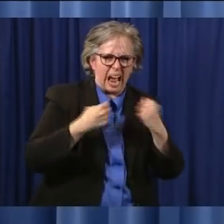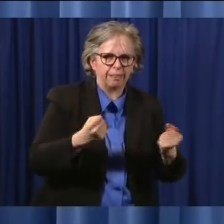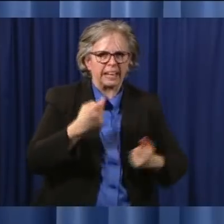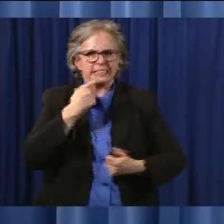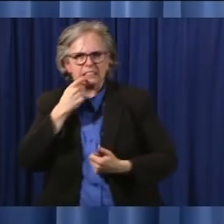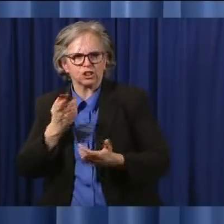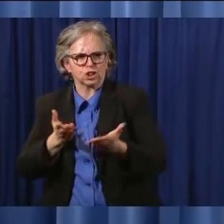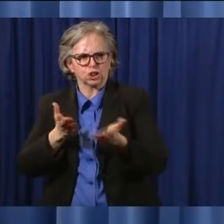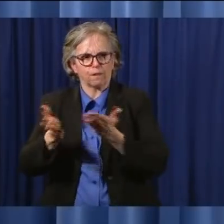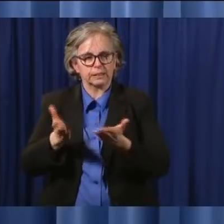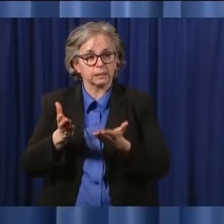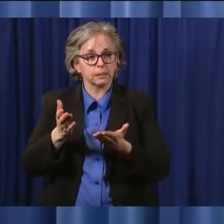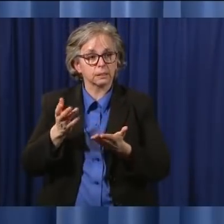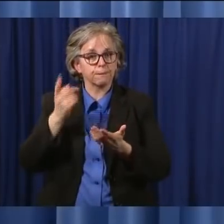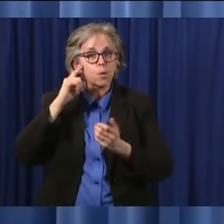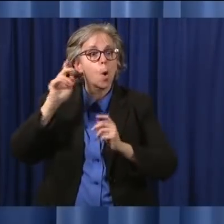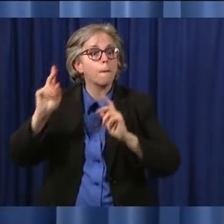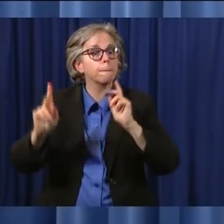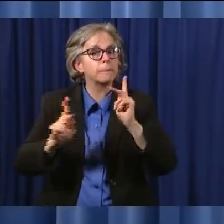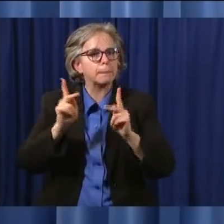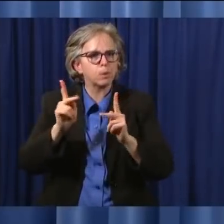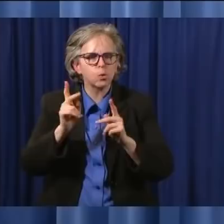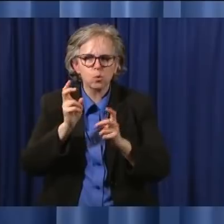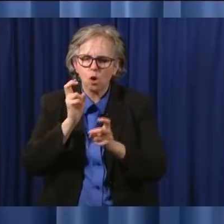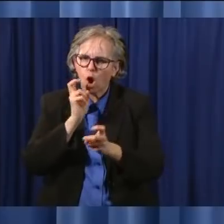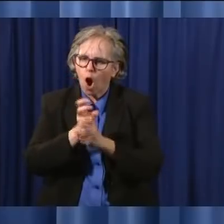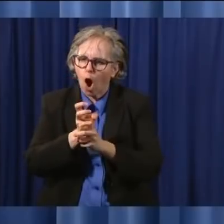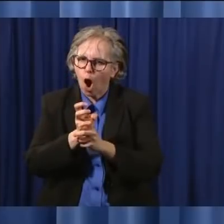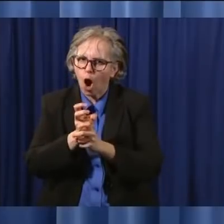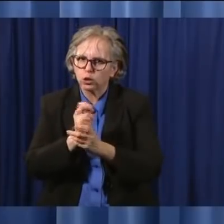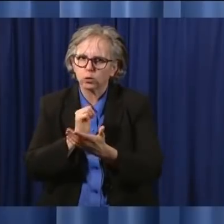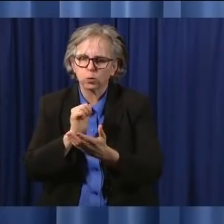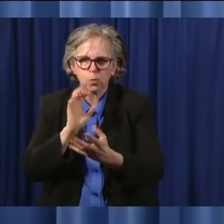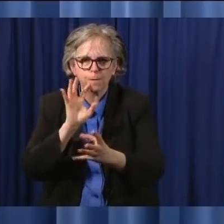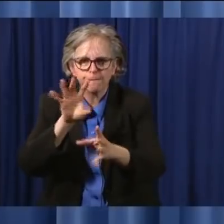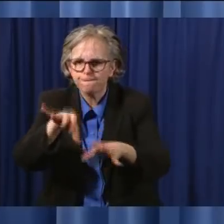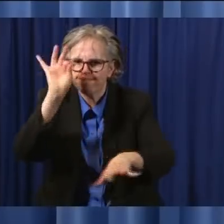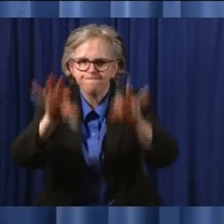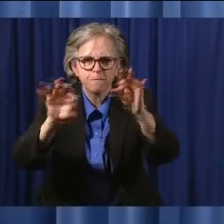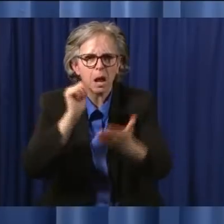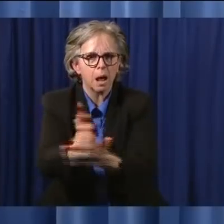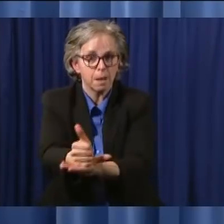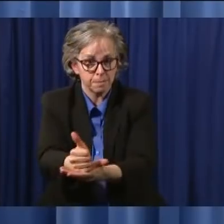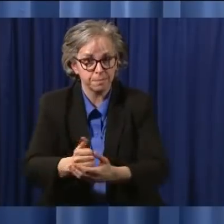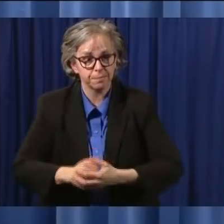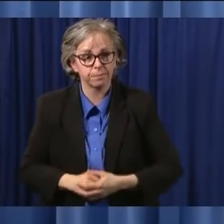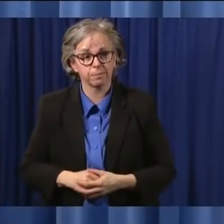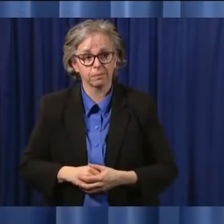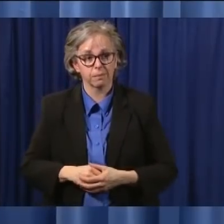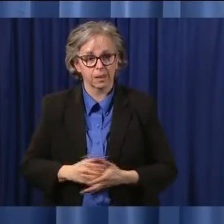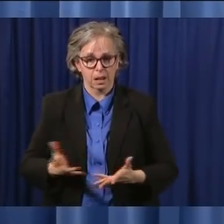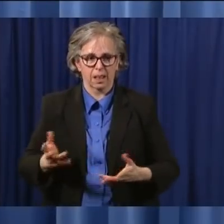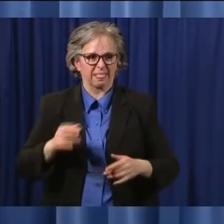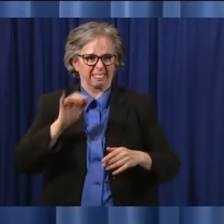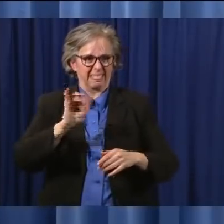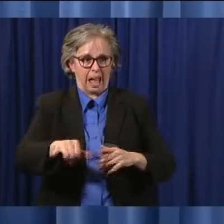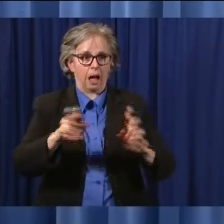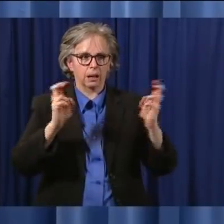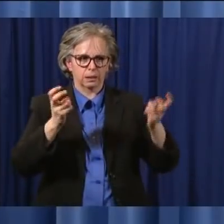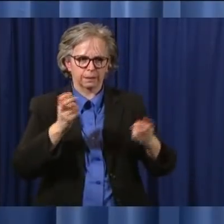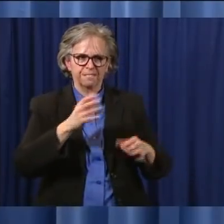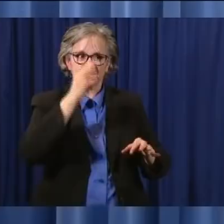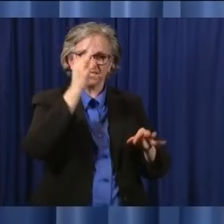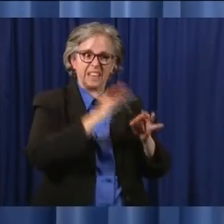hard-to-reach individuals throughout the state of Ohio. This is a partnership with our Office of Faith-Based and Community Initiatives and our Ohio Department of Mental